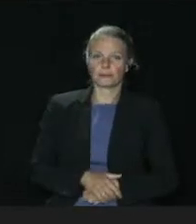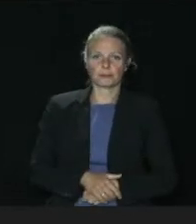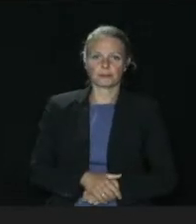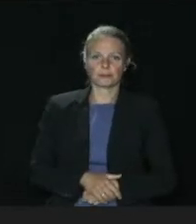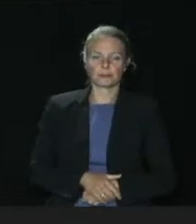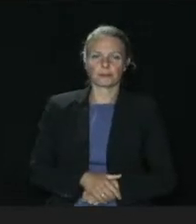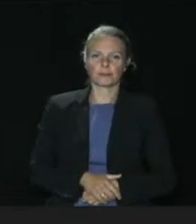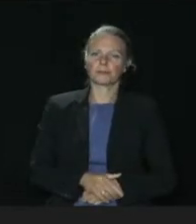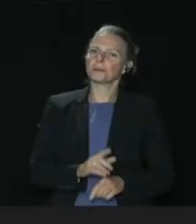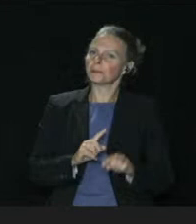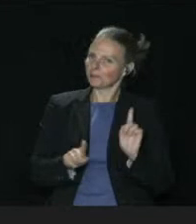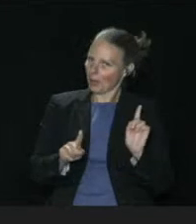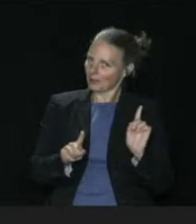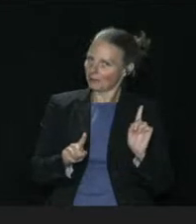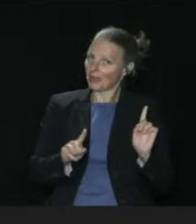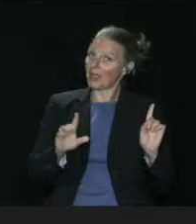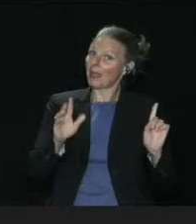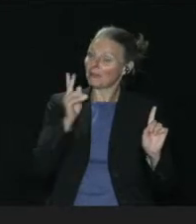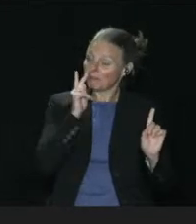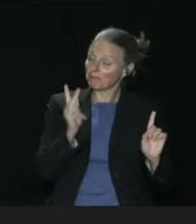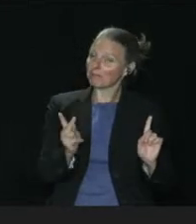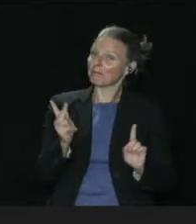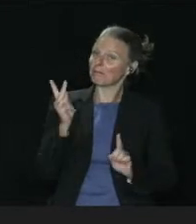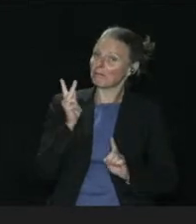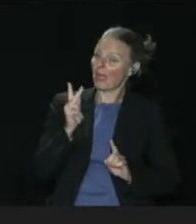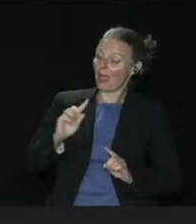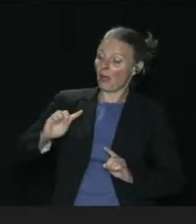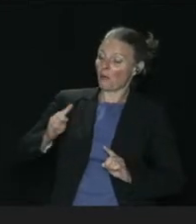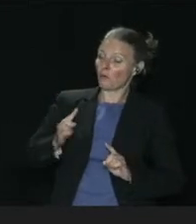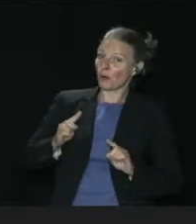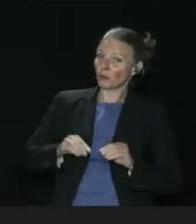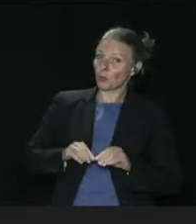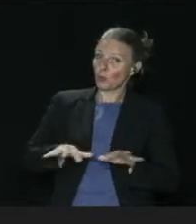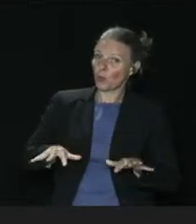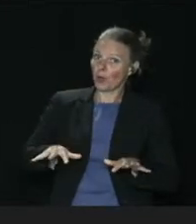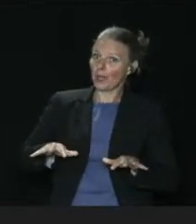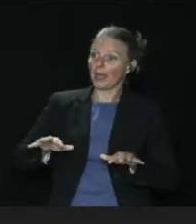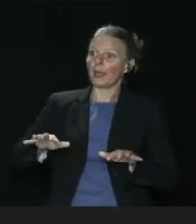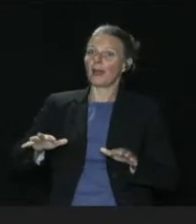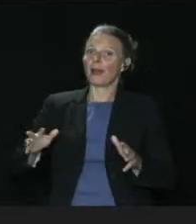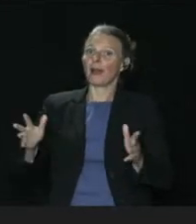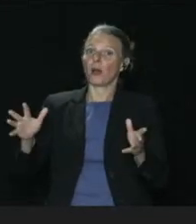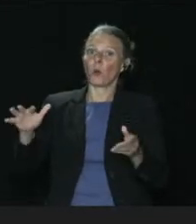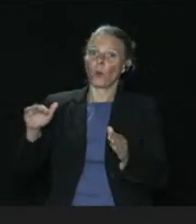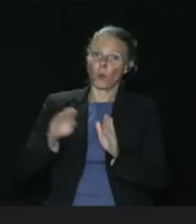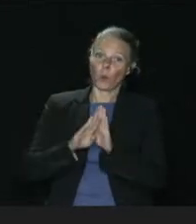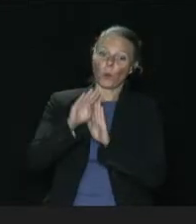seen previously in our experience between the first and second and then the second and third wave,